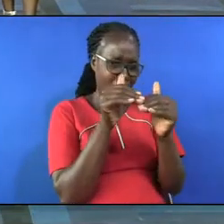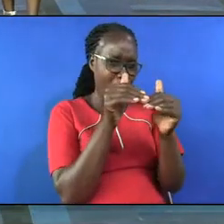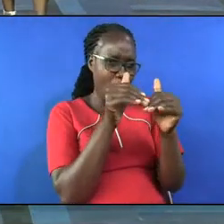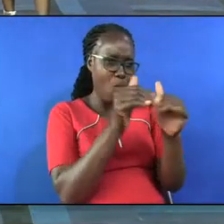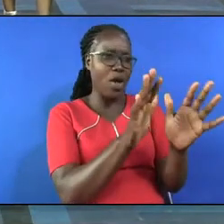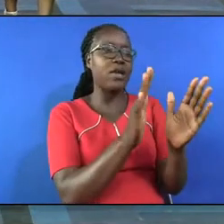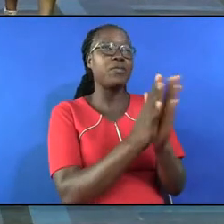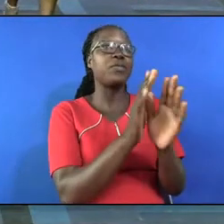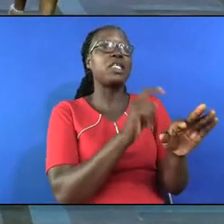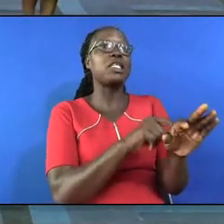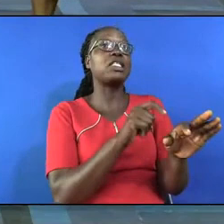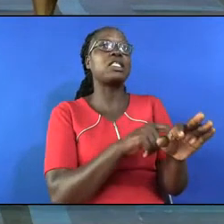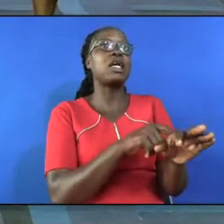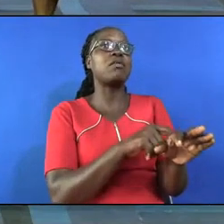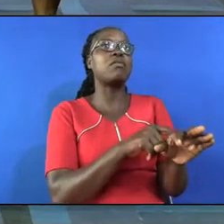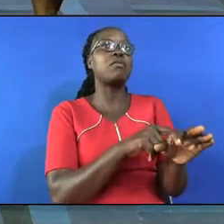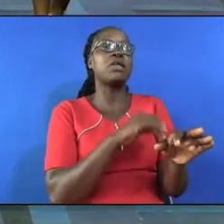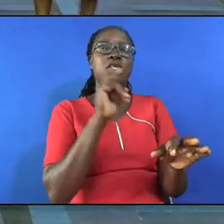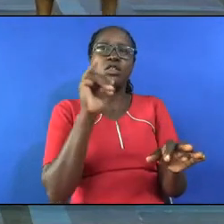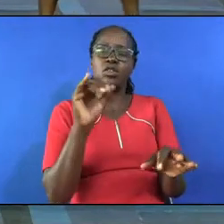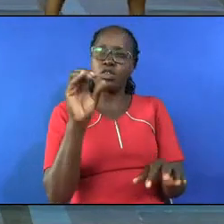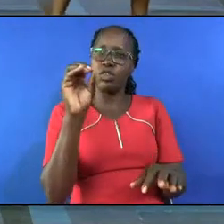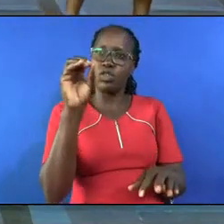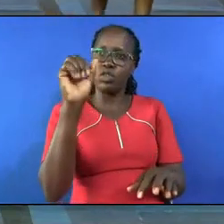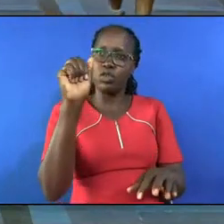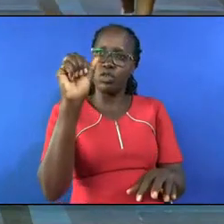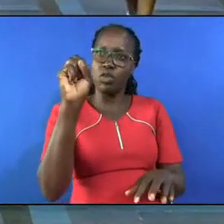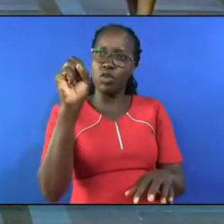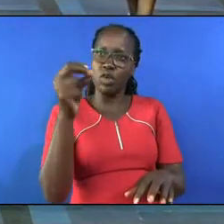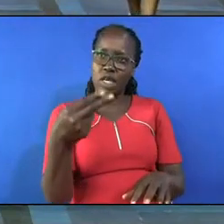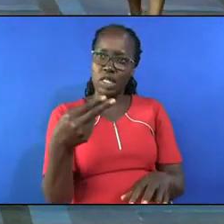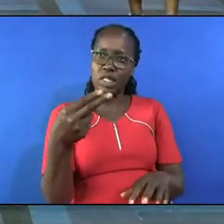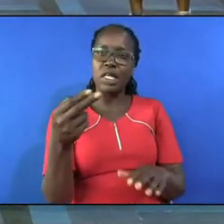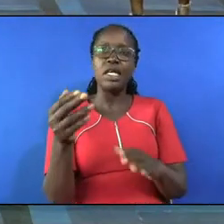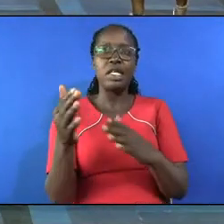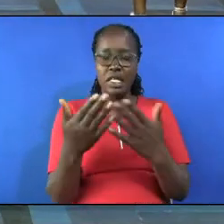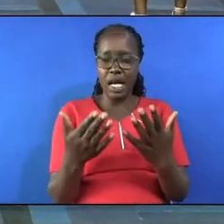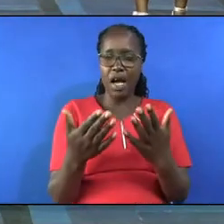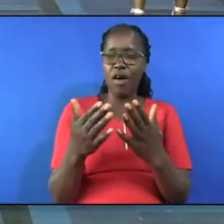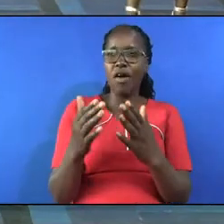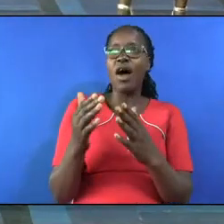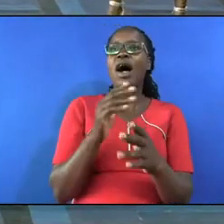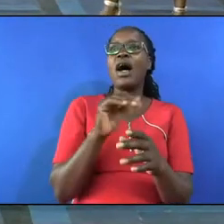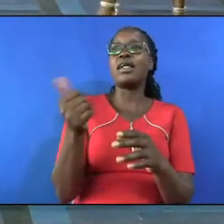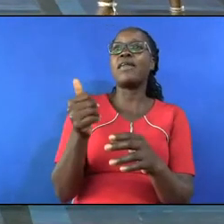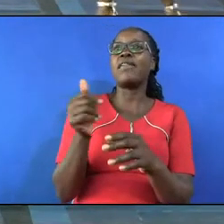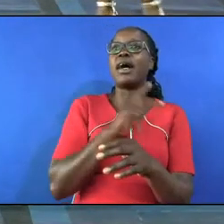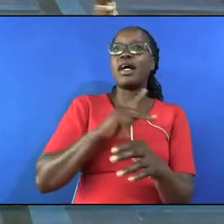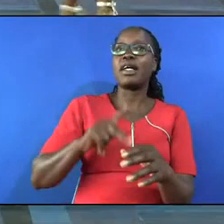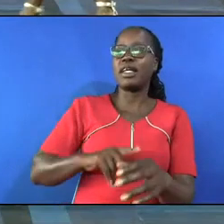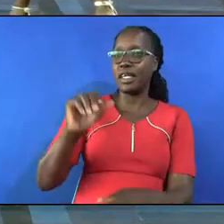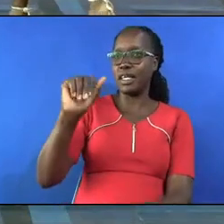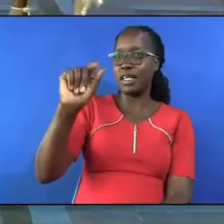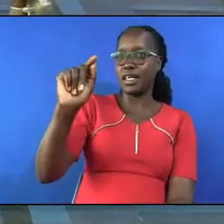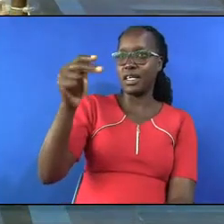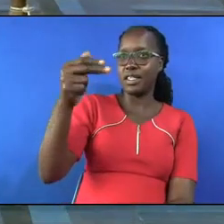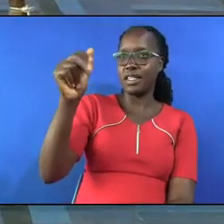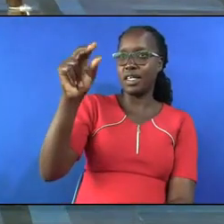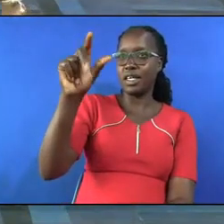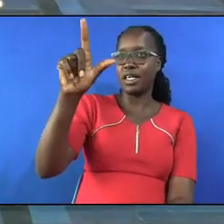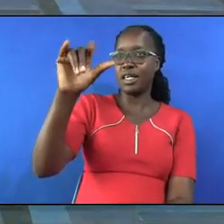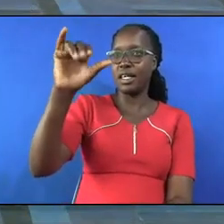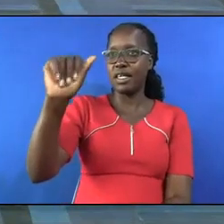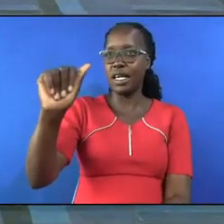And during the time when Joash was hidden, Athaliah reigned And of course, all the wicked things were being done in